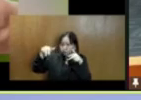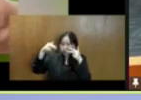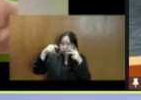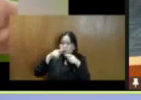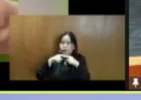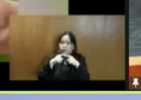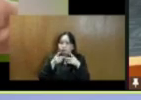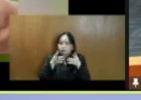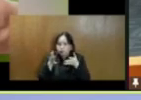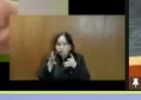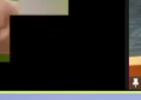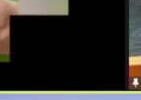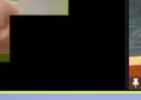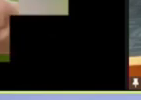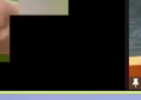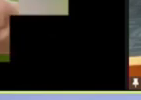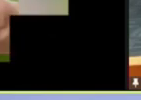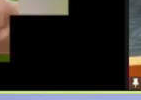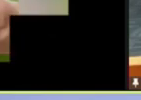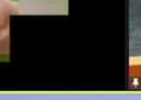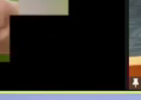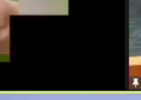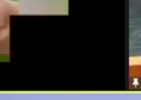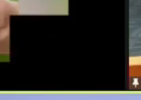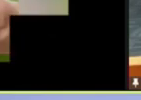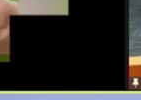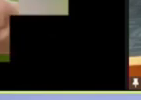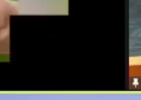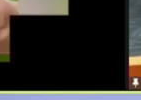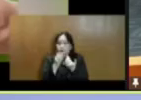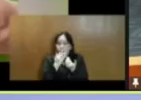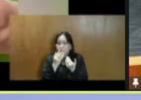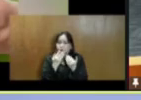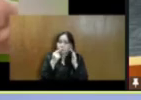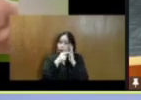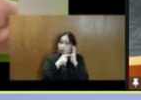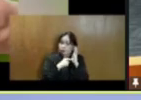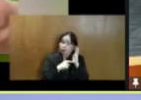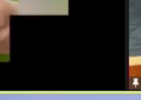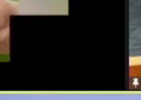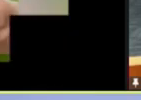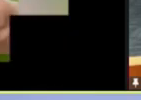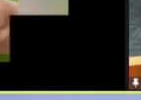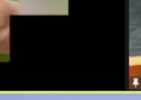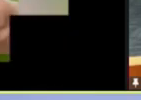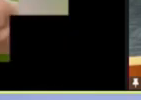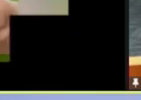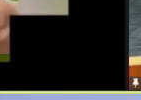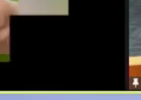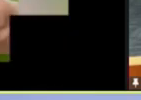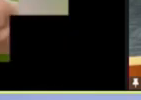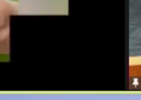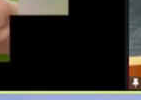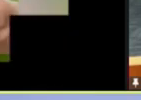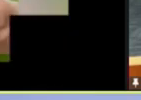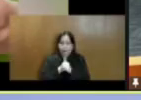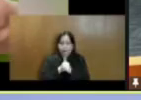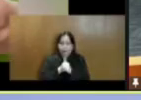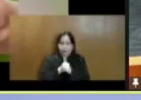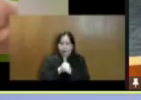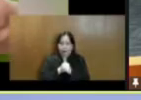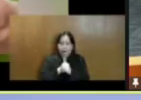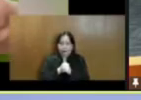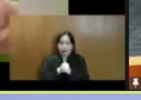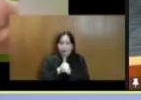customized ways, accessible, affordable, quickly, and that's something that we'll need if we are going to, you know, get the workforce